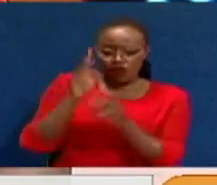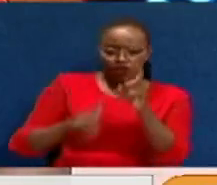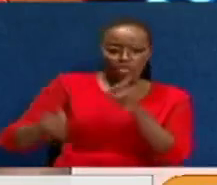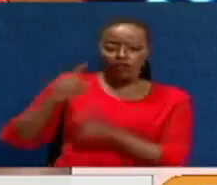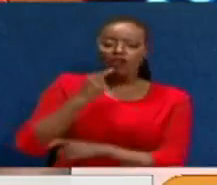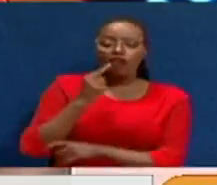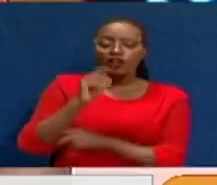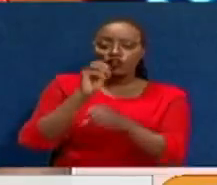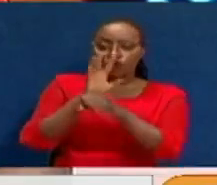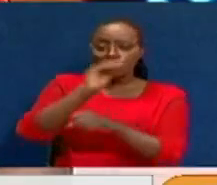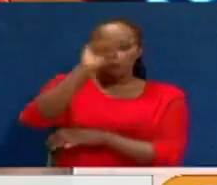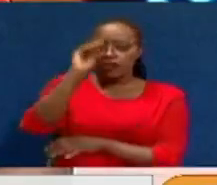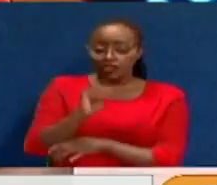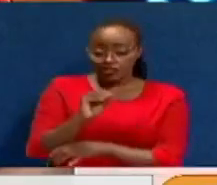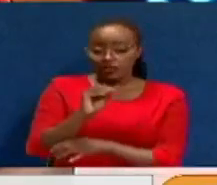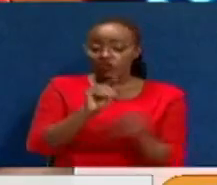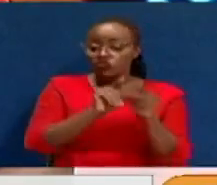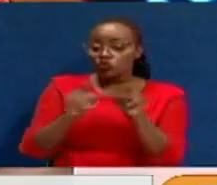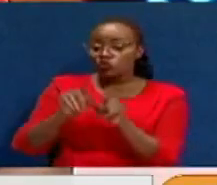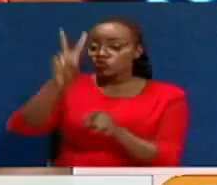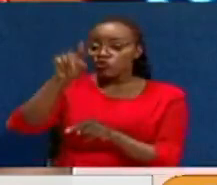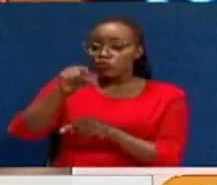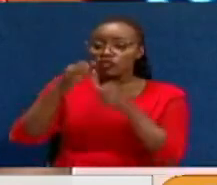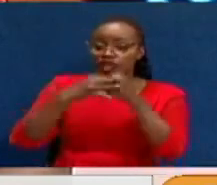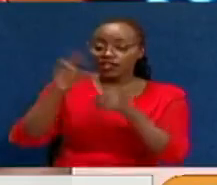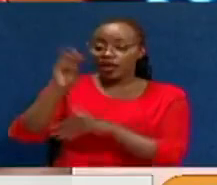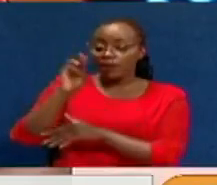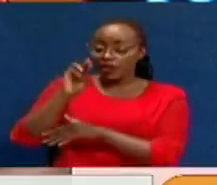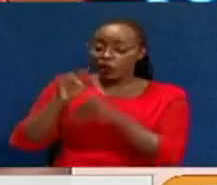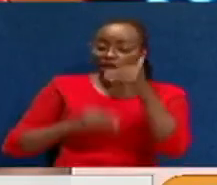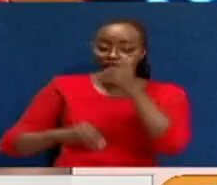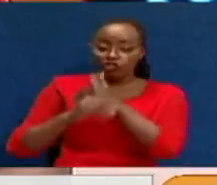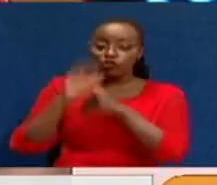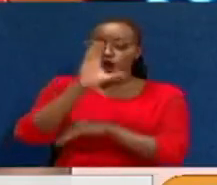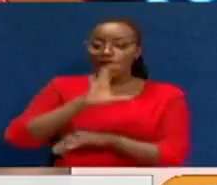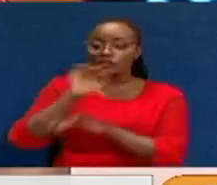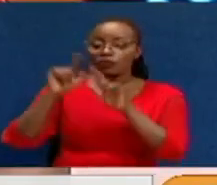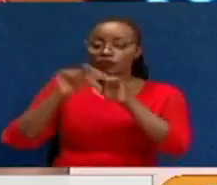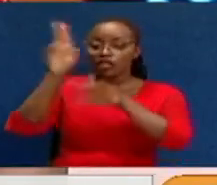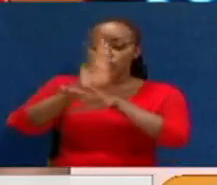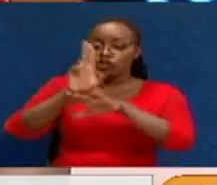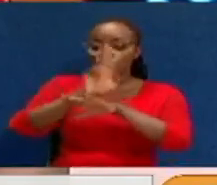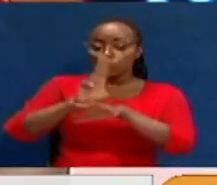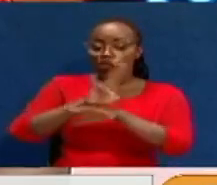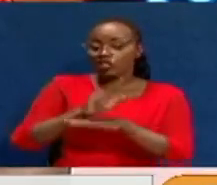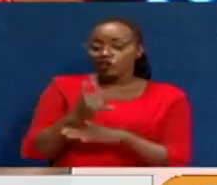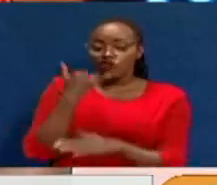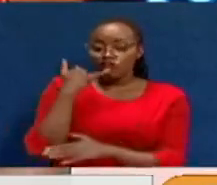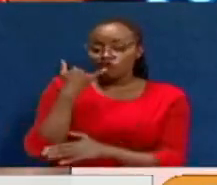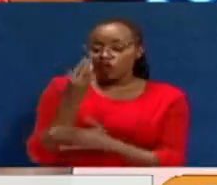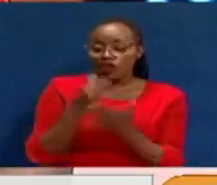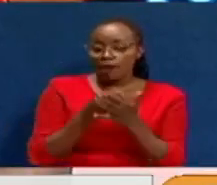increased by 114%, while 2.8 million additional customers started using mobile